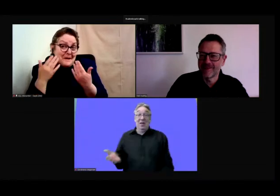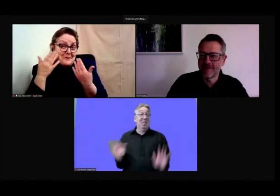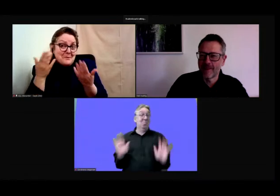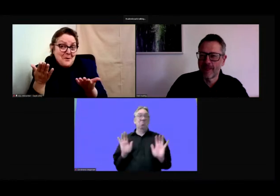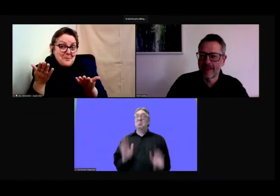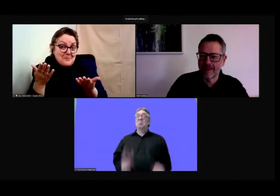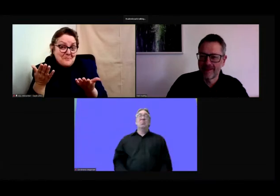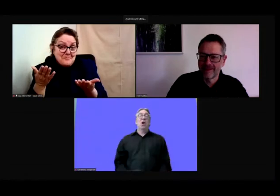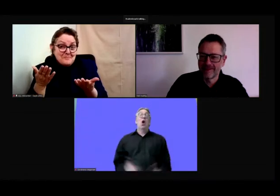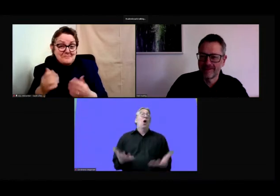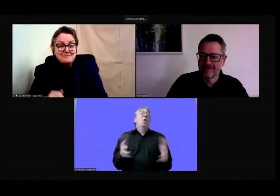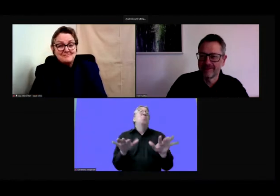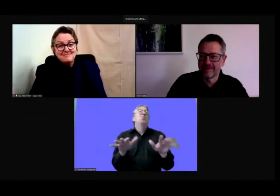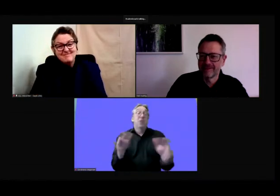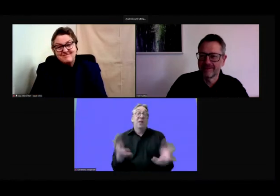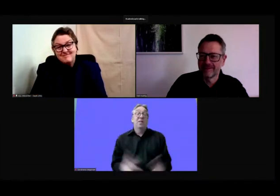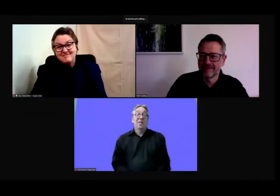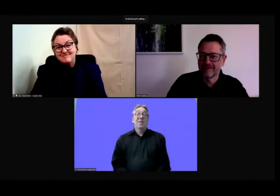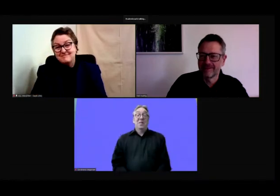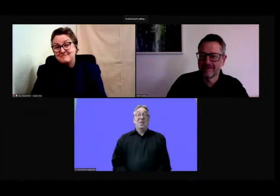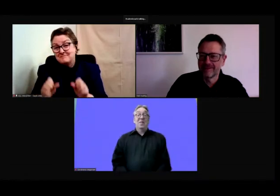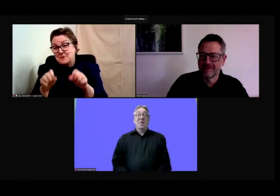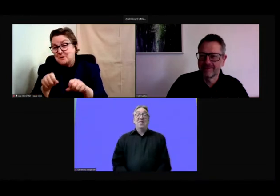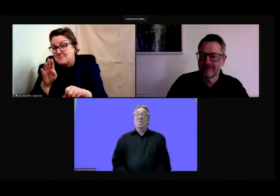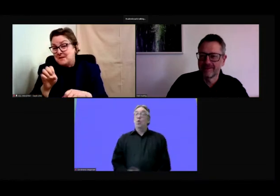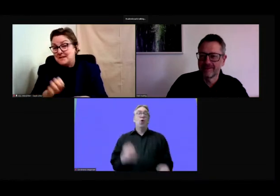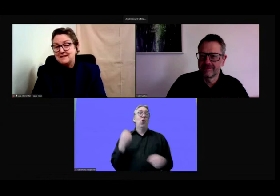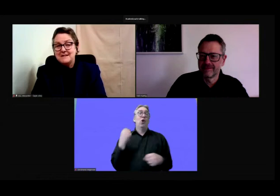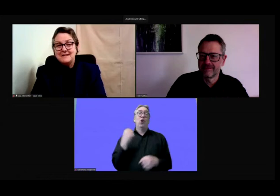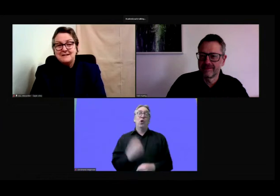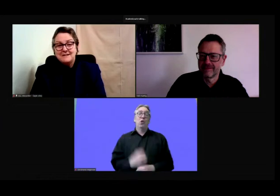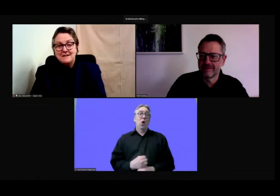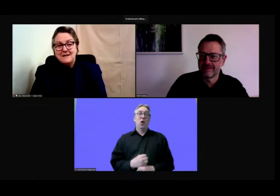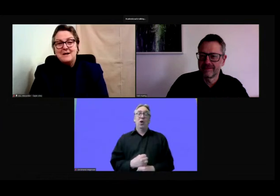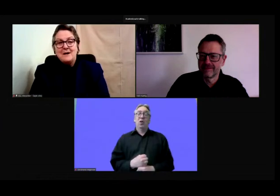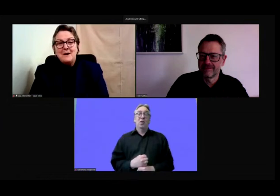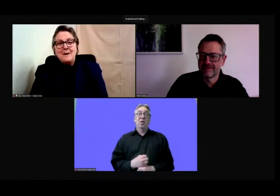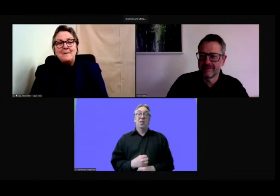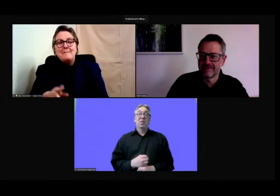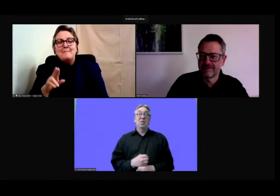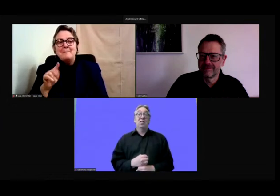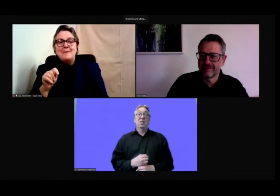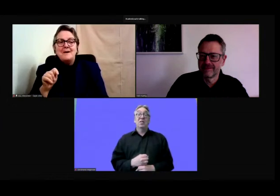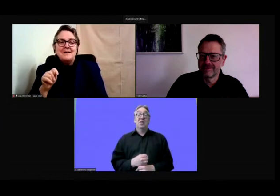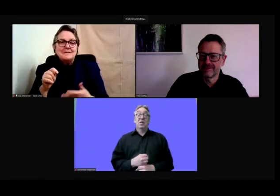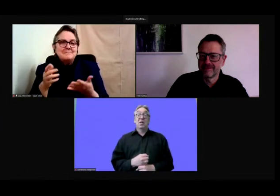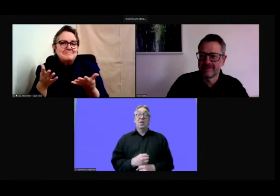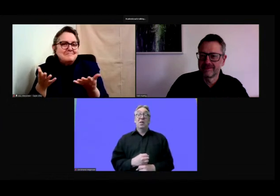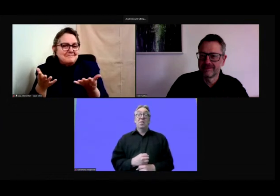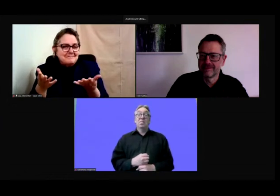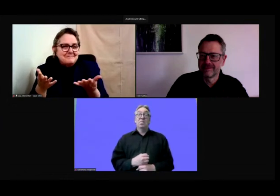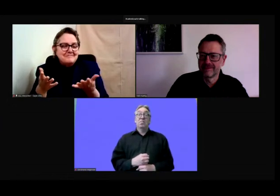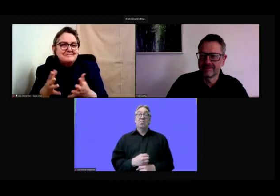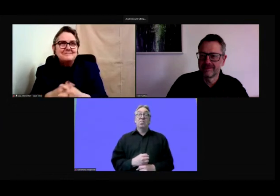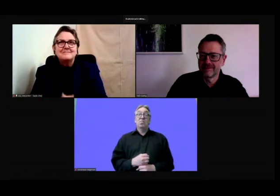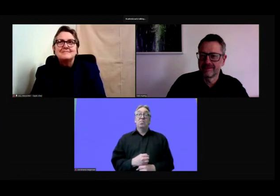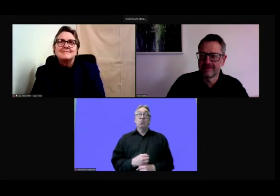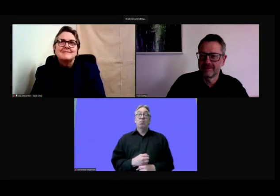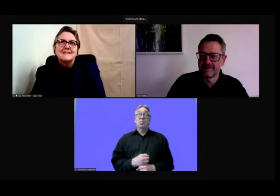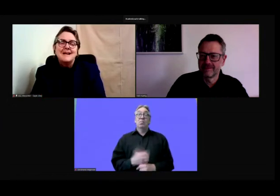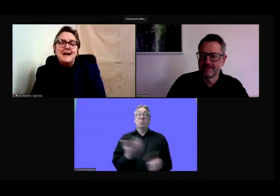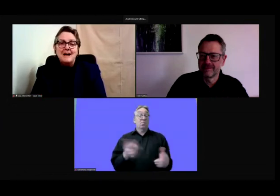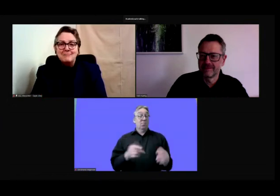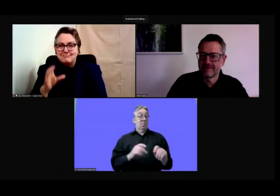It could be. But I mean, nevertheless, finding an effect like that is language